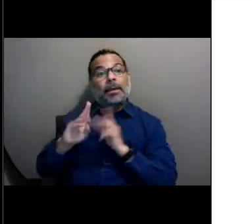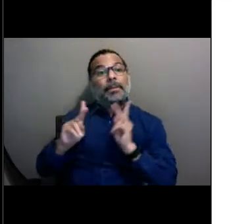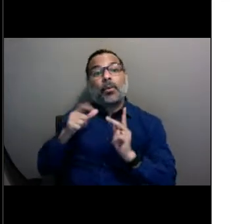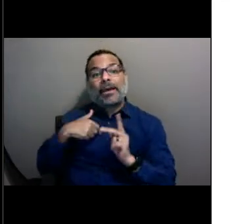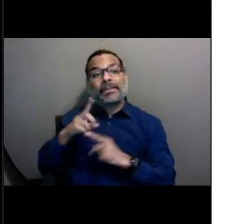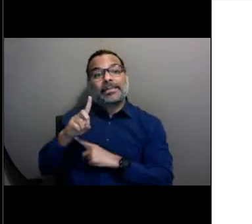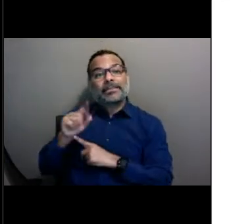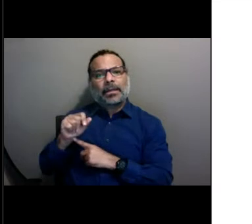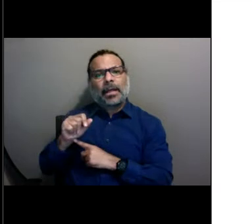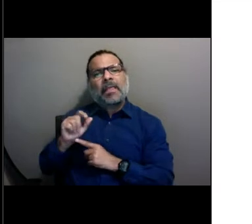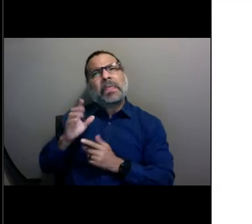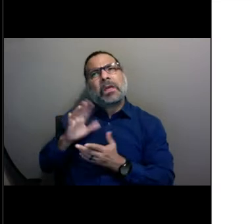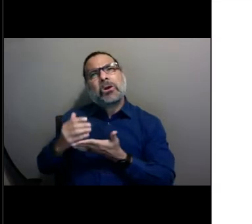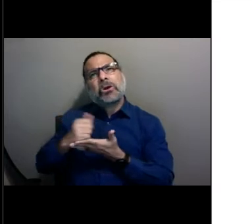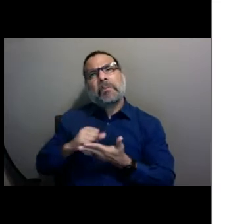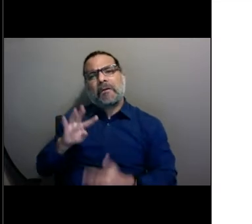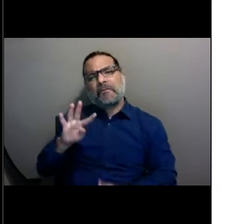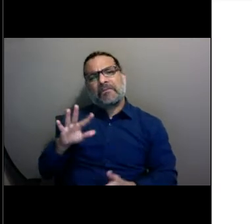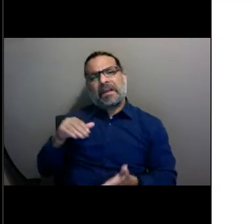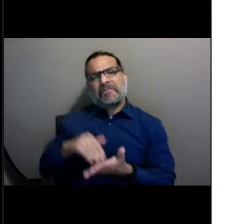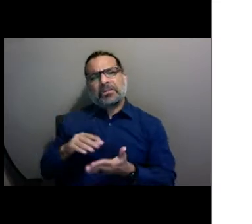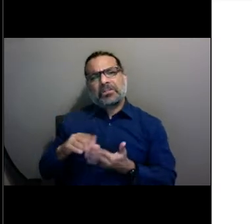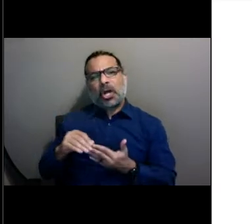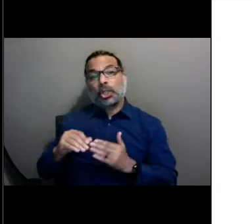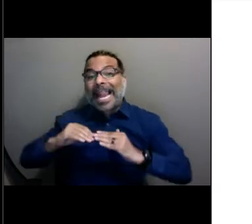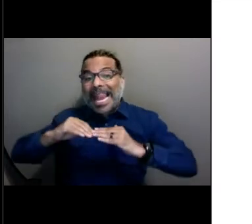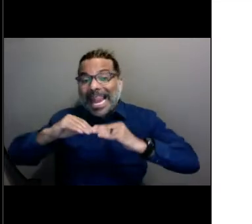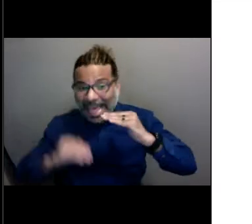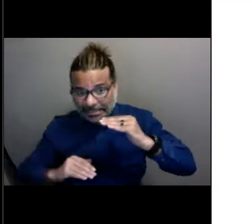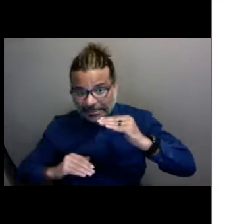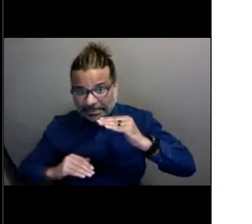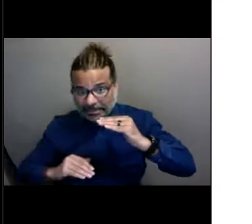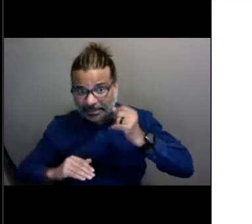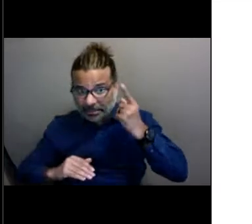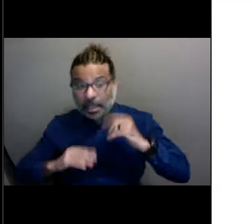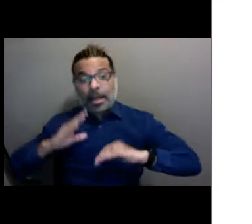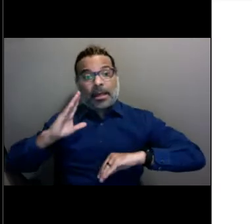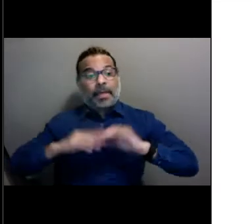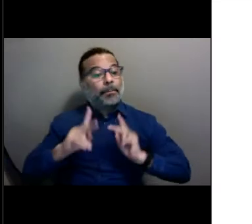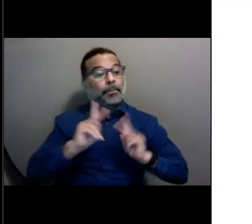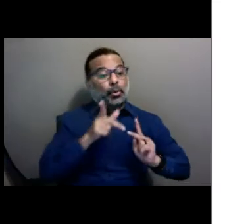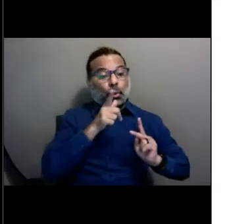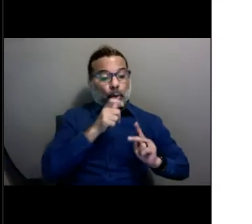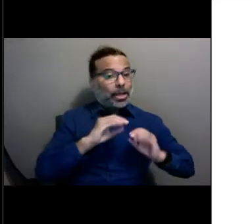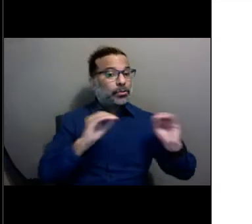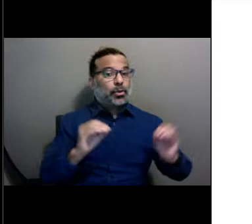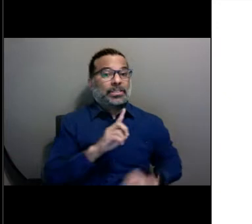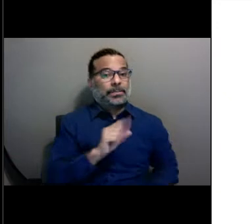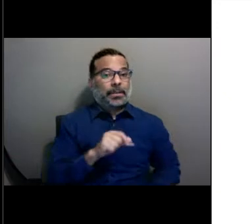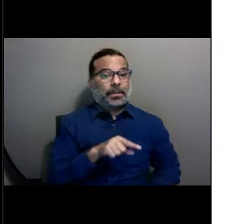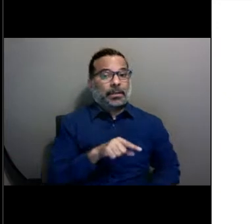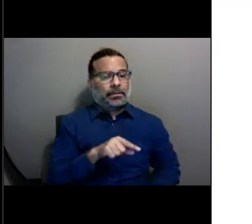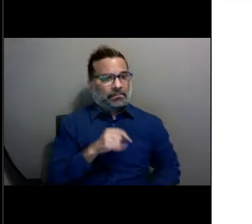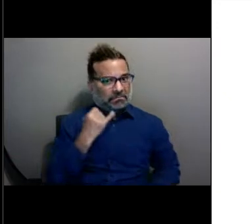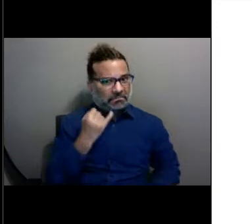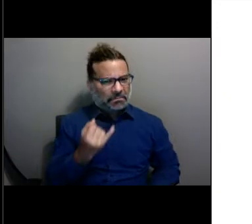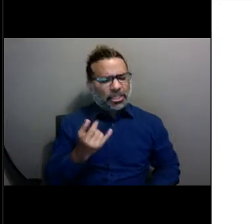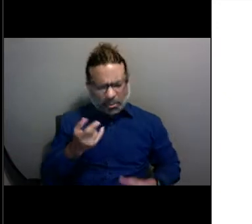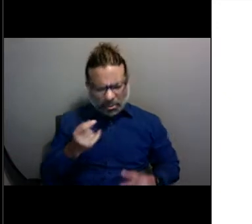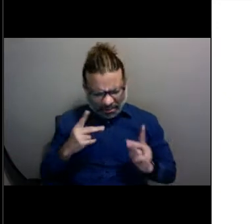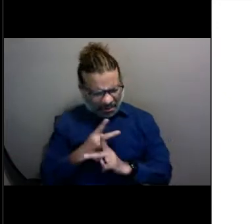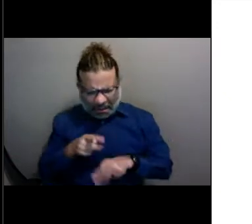makes about $45,000 less compared to those without disabilities. So we try to explore the